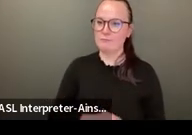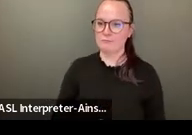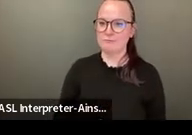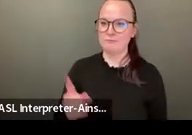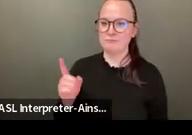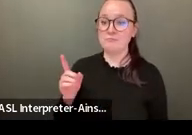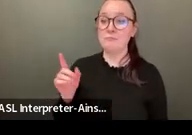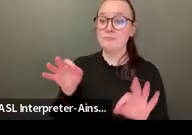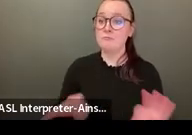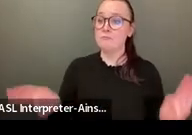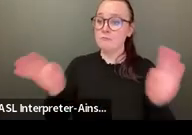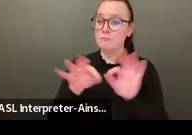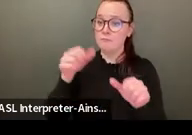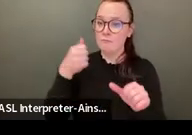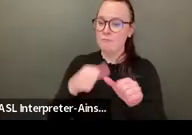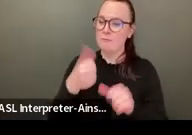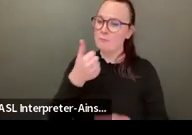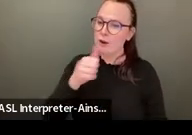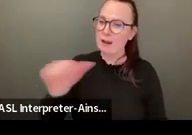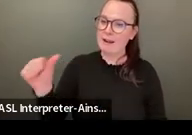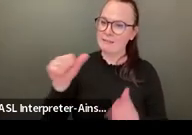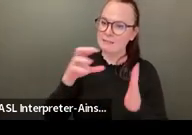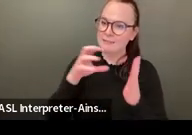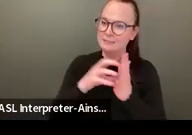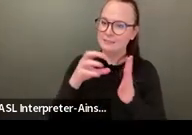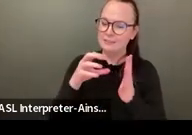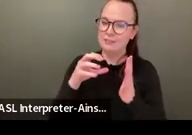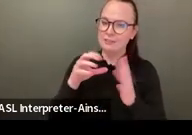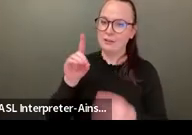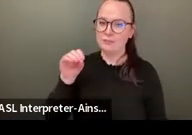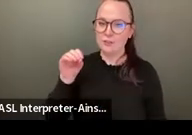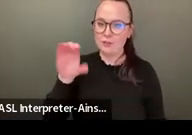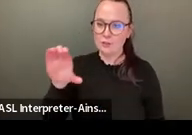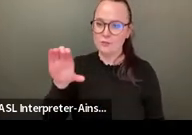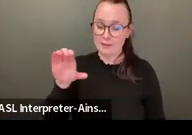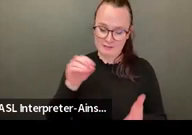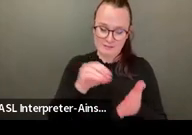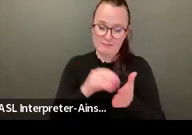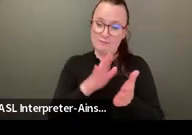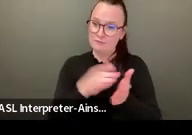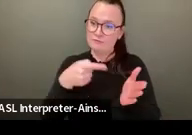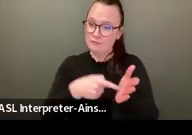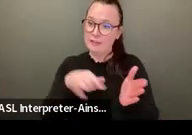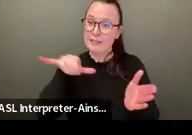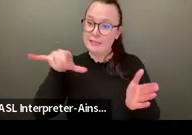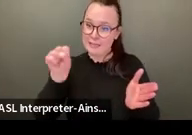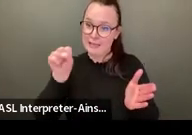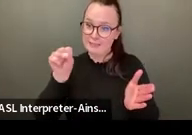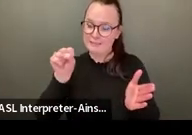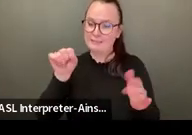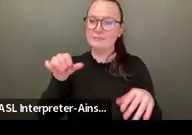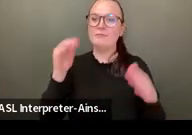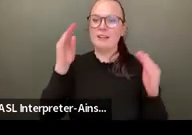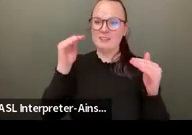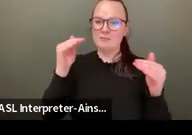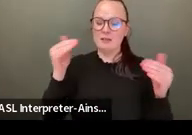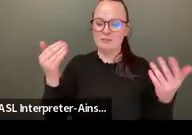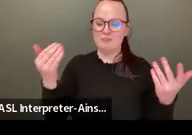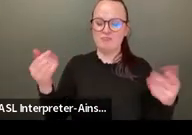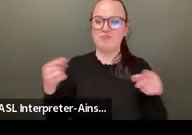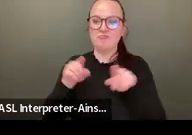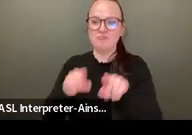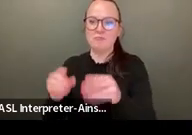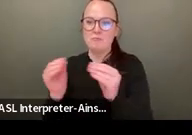that any section of the document or any section of it that is documented as a yes would be expected to have corresponding information in the